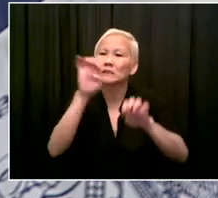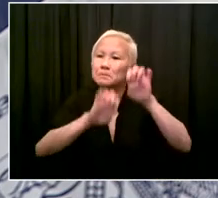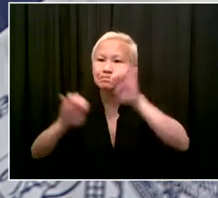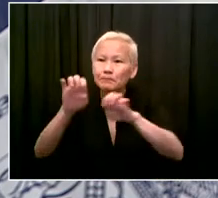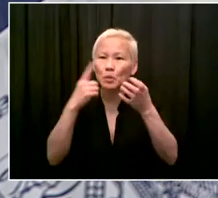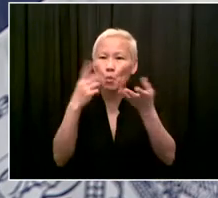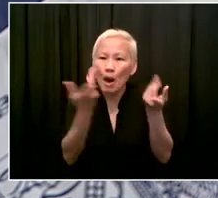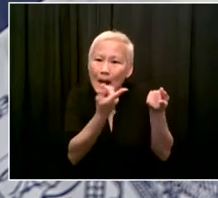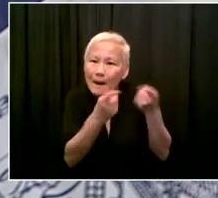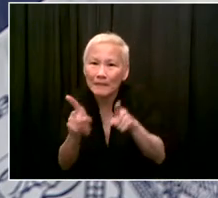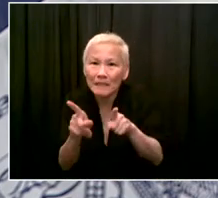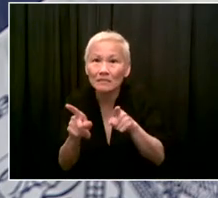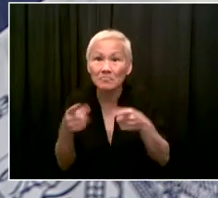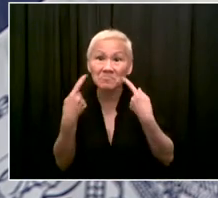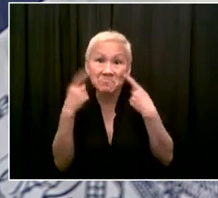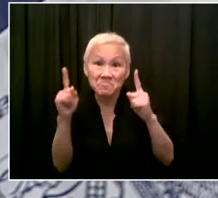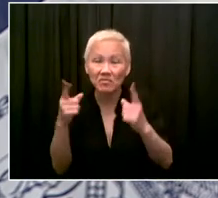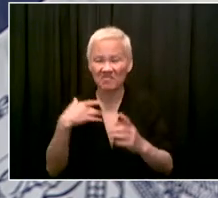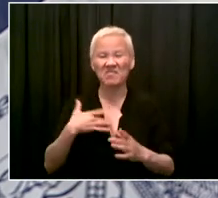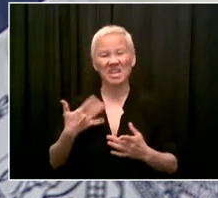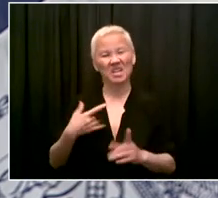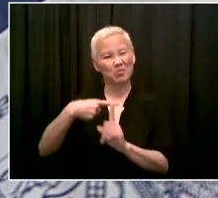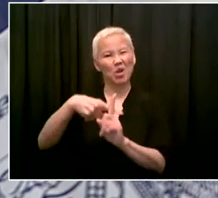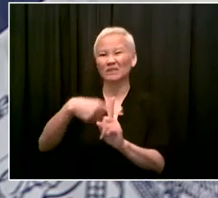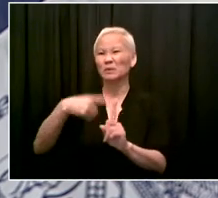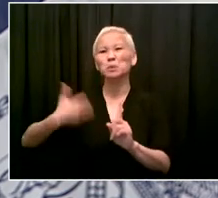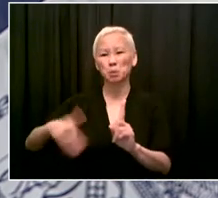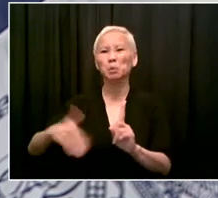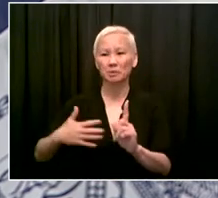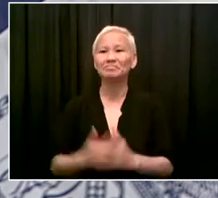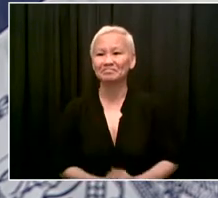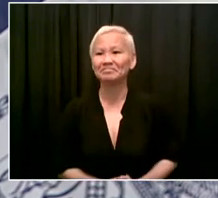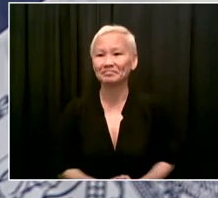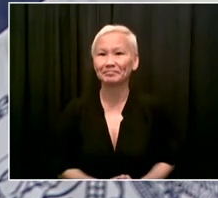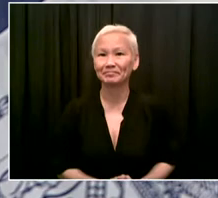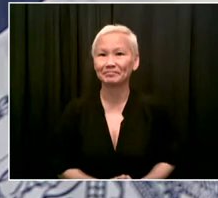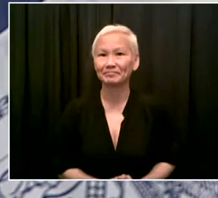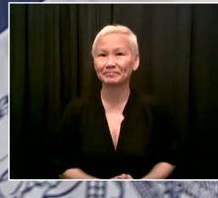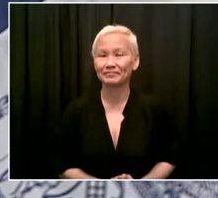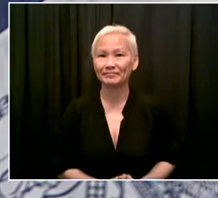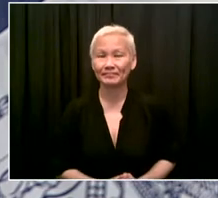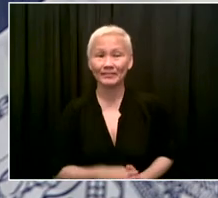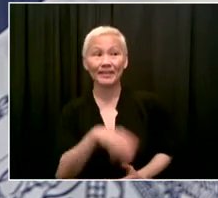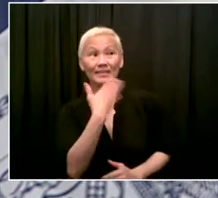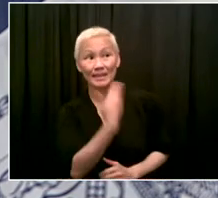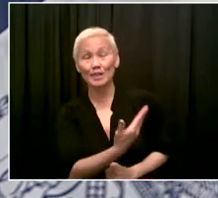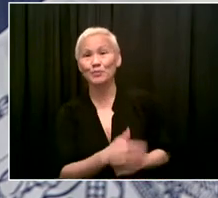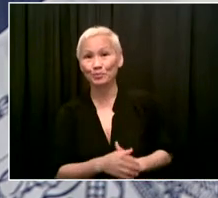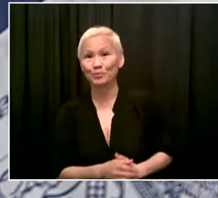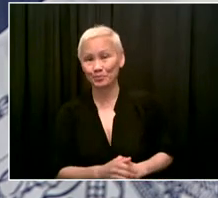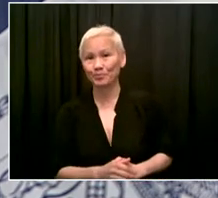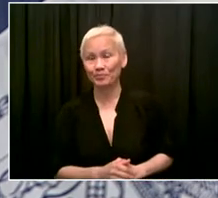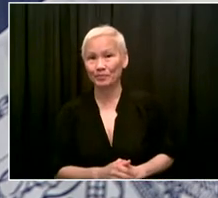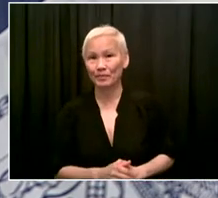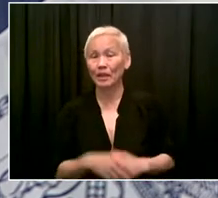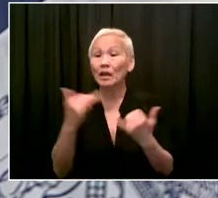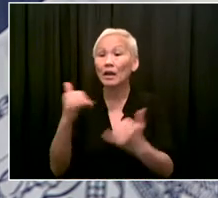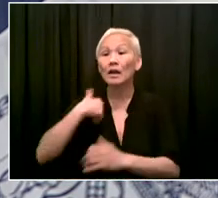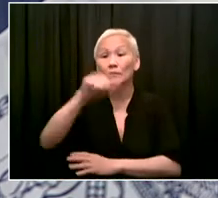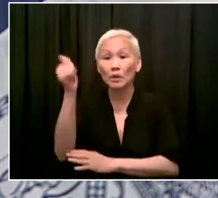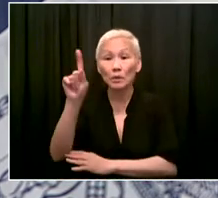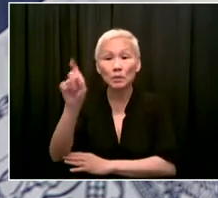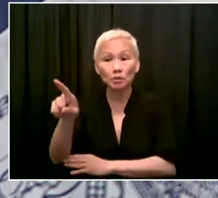Thanks, Mr. Mayor. I also wanted to ask you, I kind of doubt you saw this, but